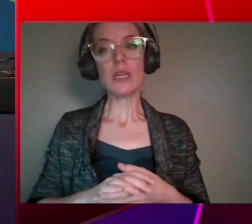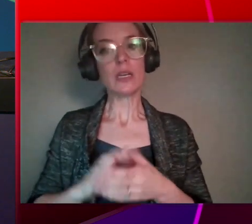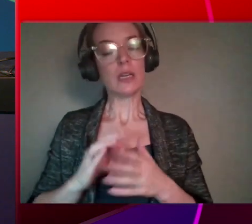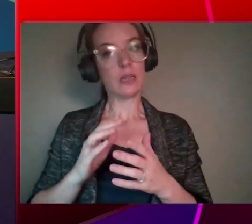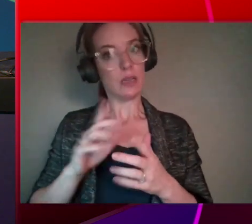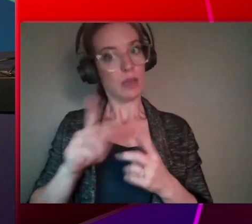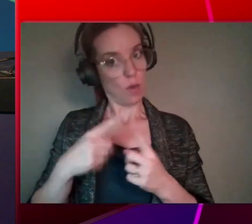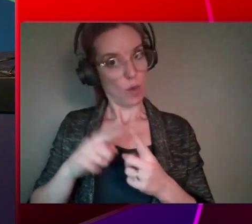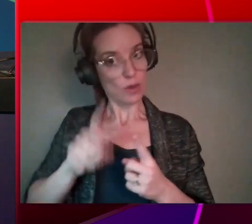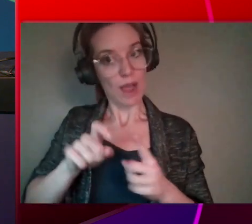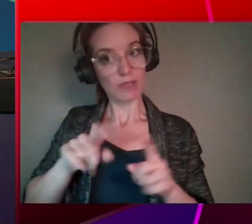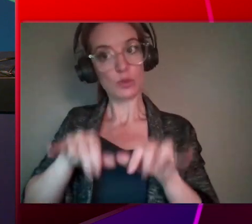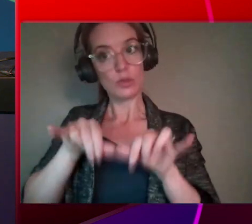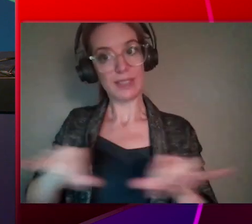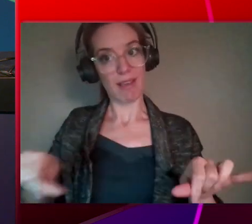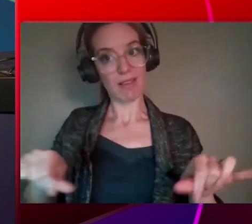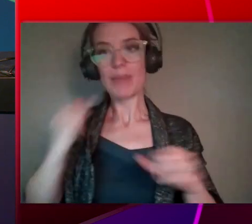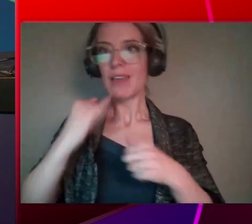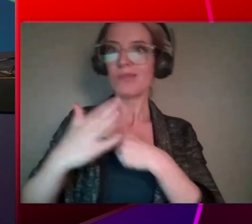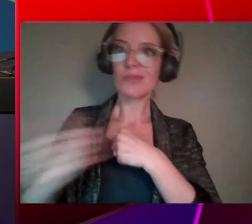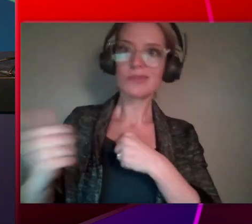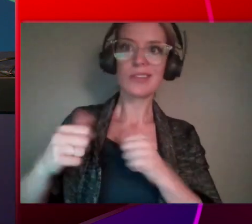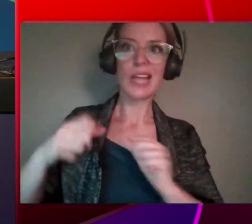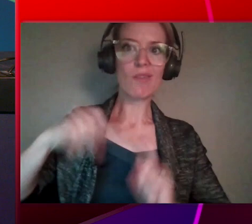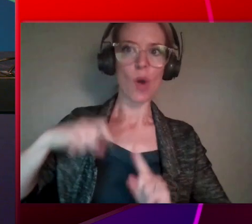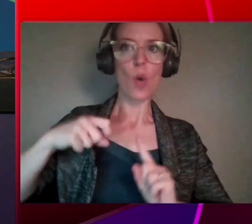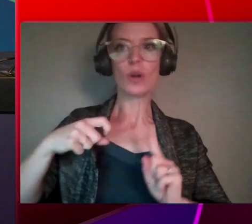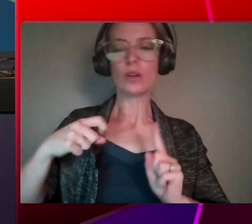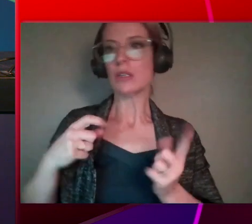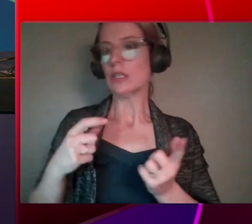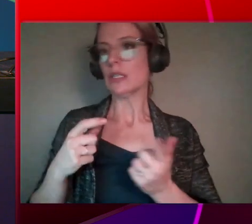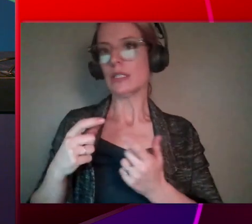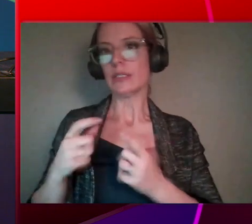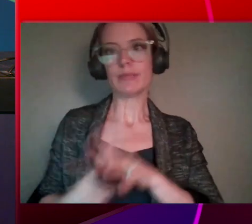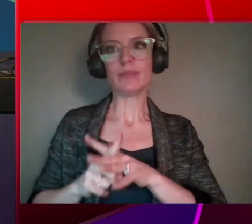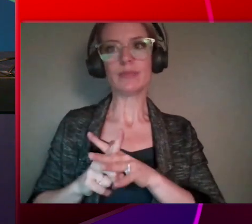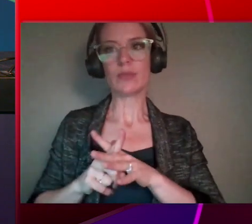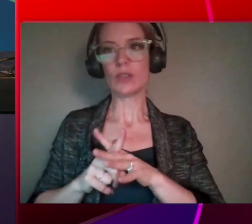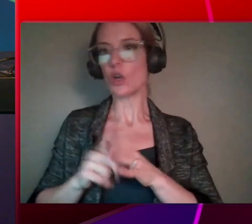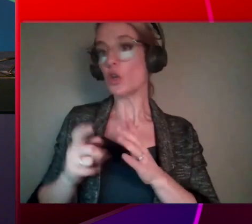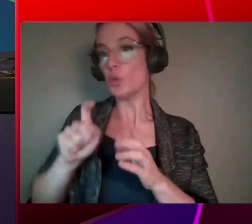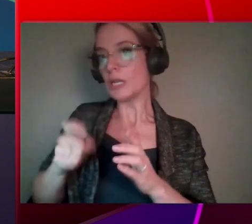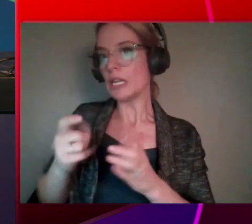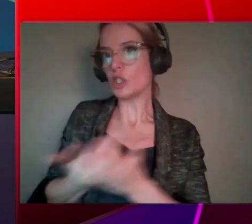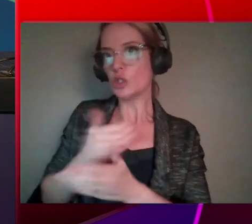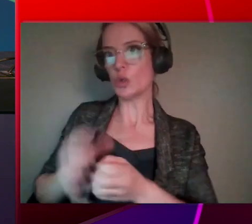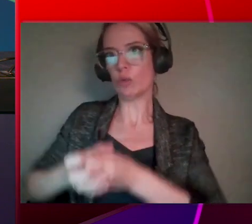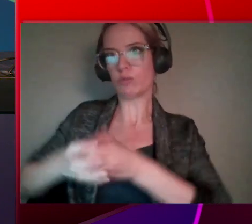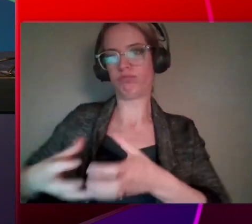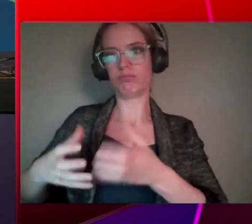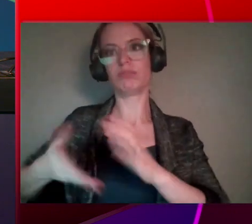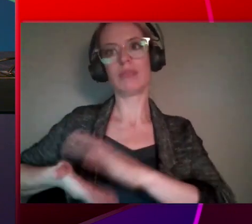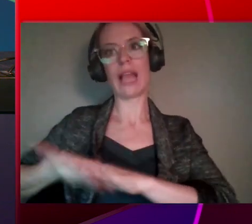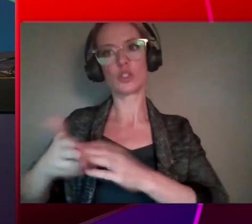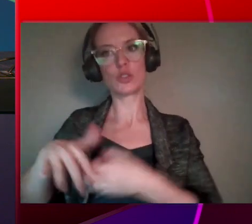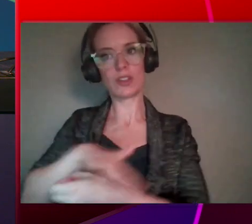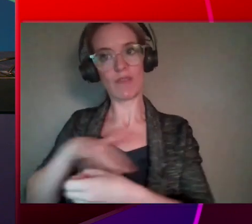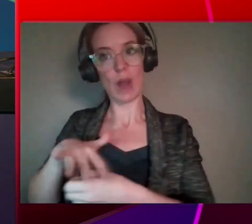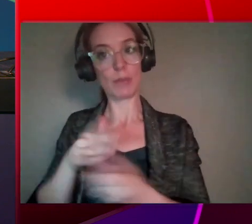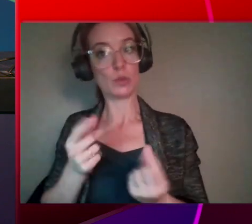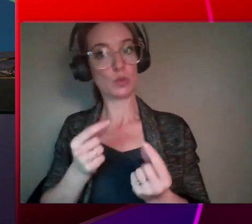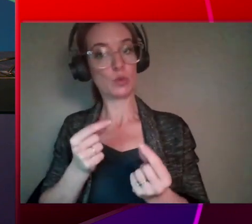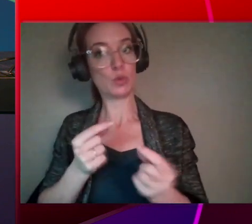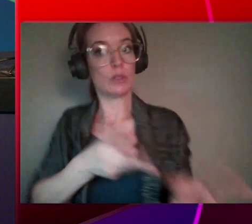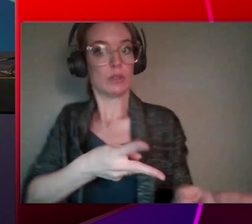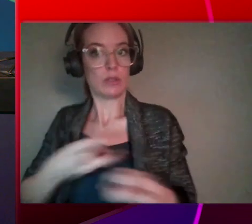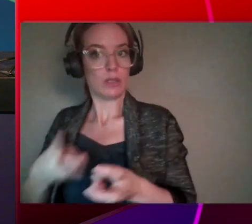when an invoke comes in, or when you need a new execution environment, we're able to restore a new execution